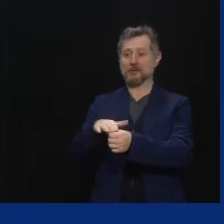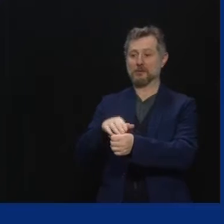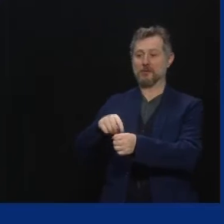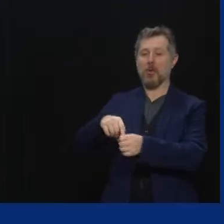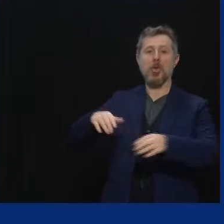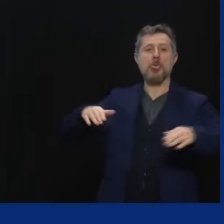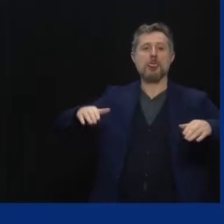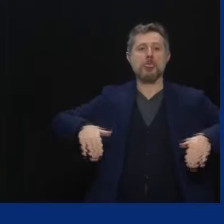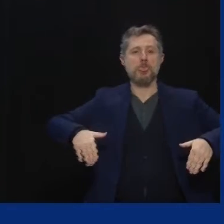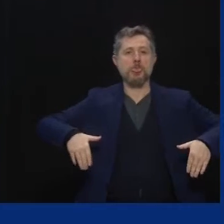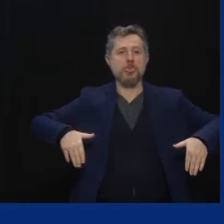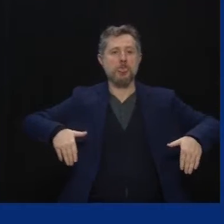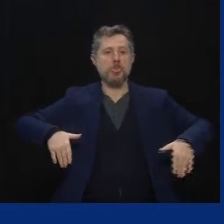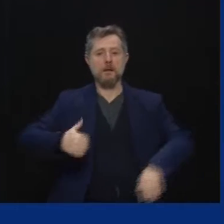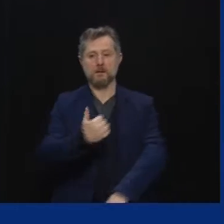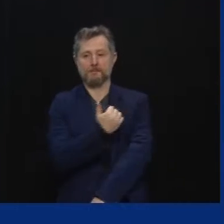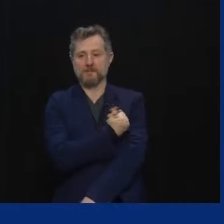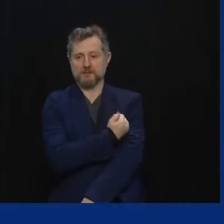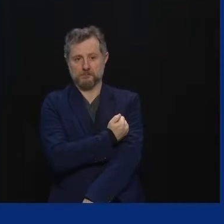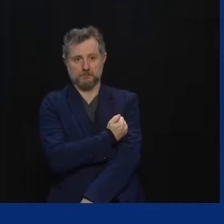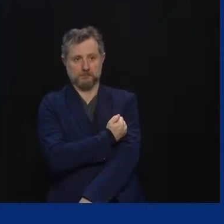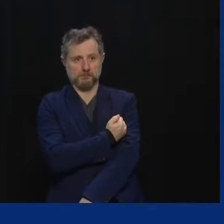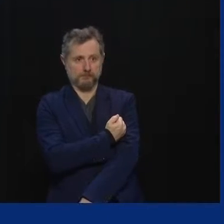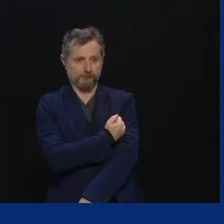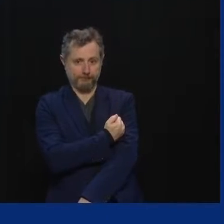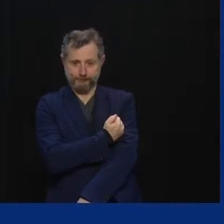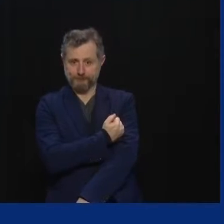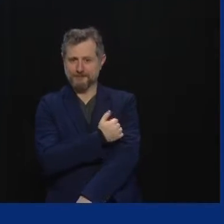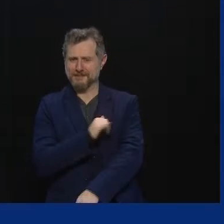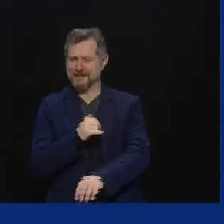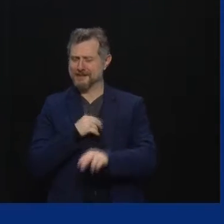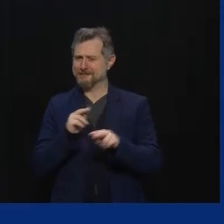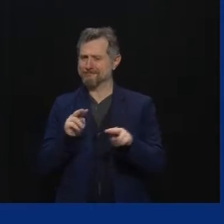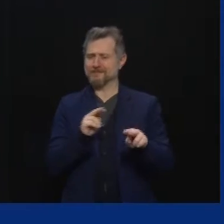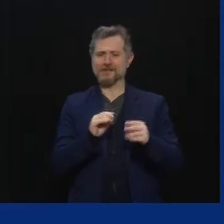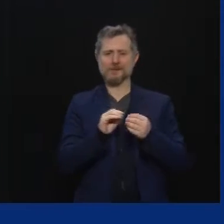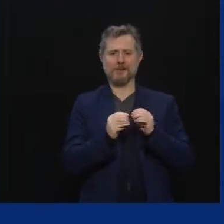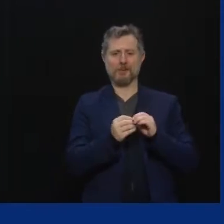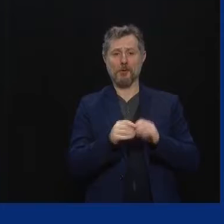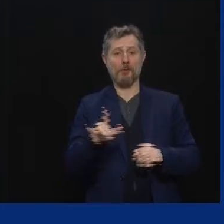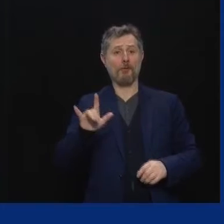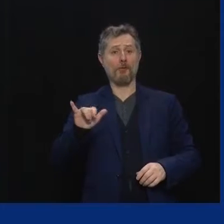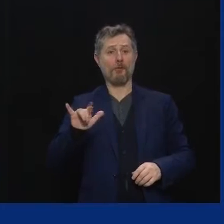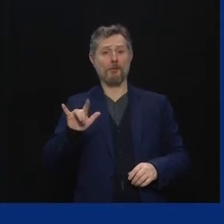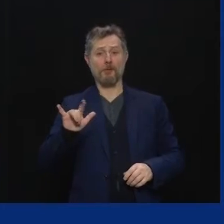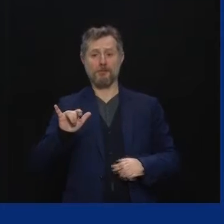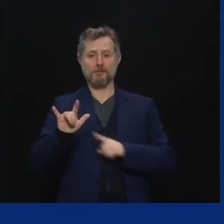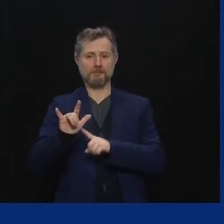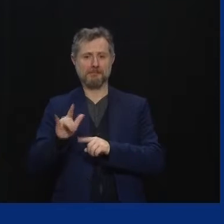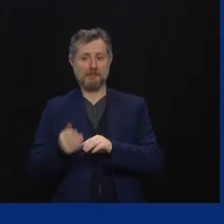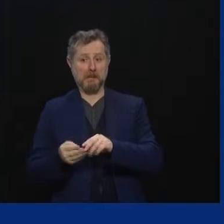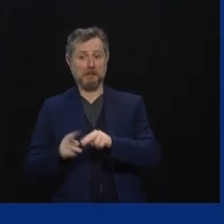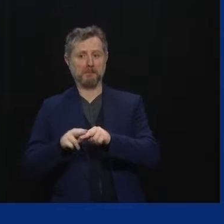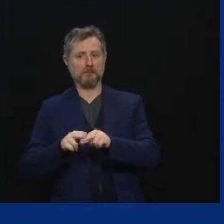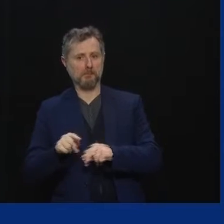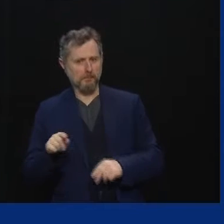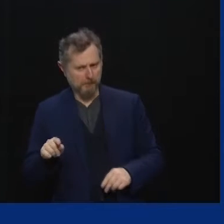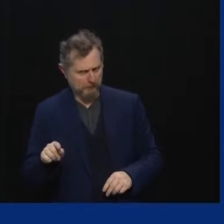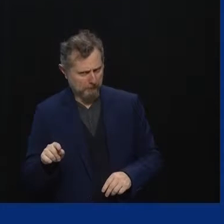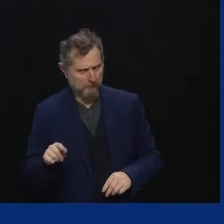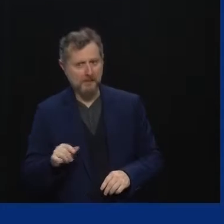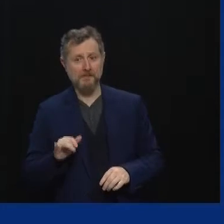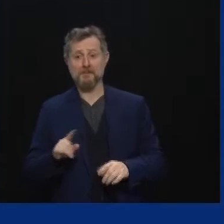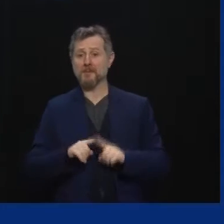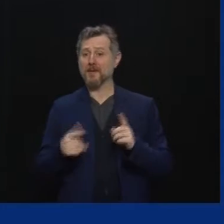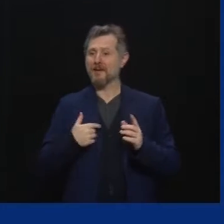those numbers as they increase. Some of them are starting to spike somewhat on Long Island and others, but this gets again to the number of individuals